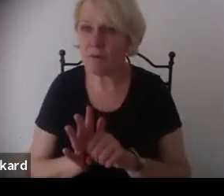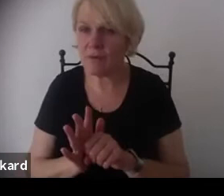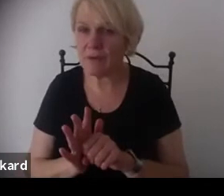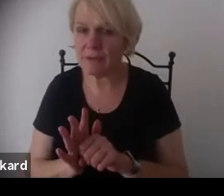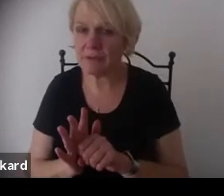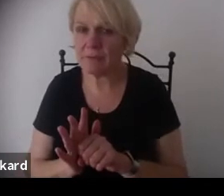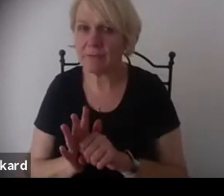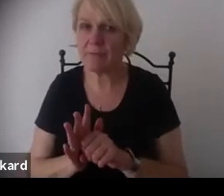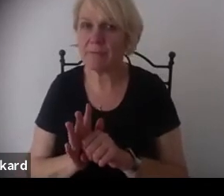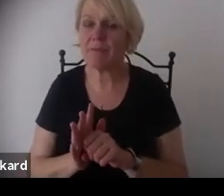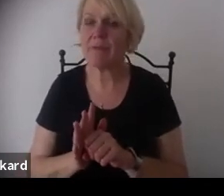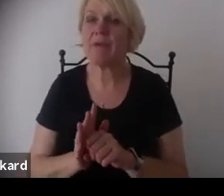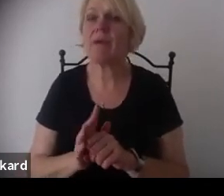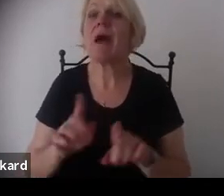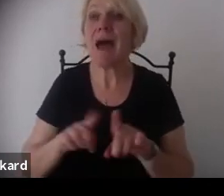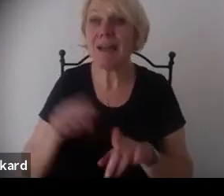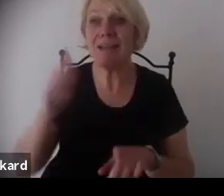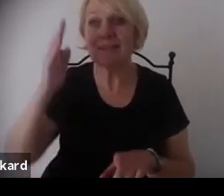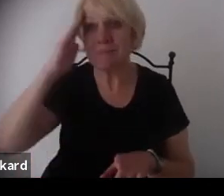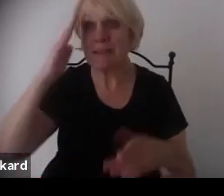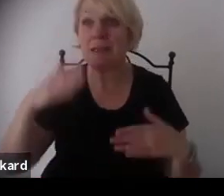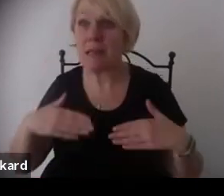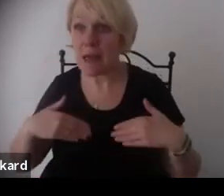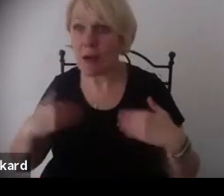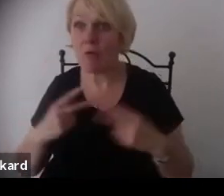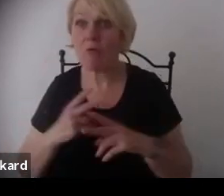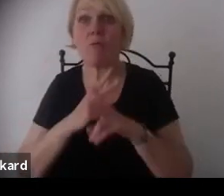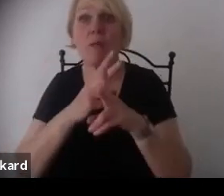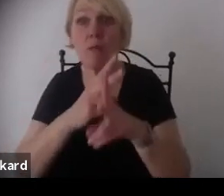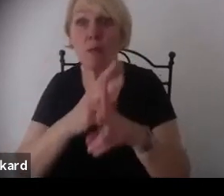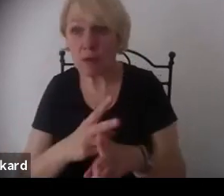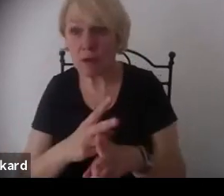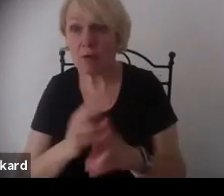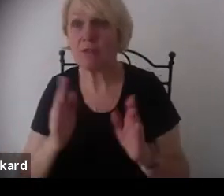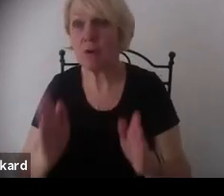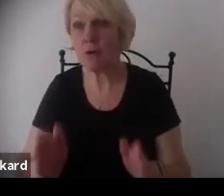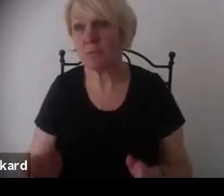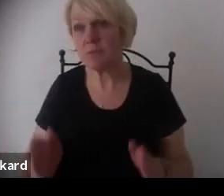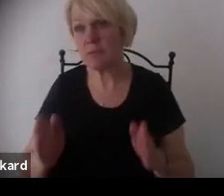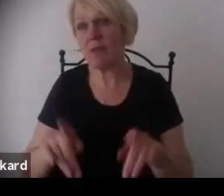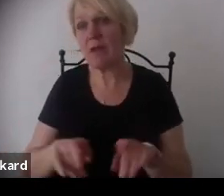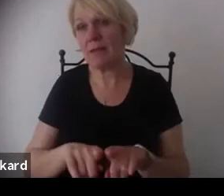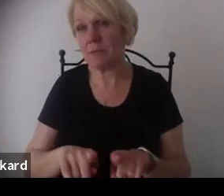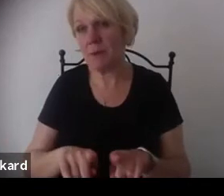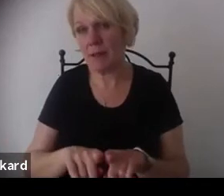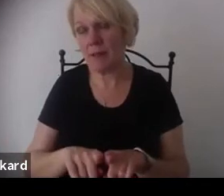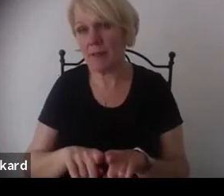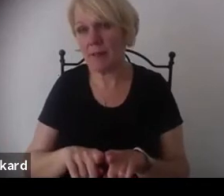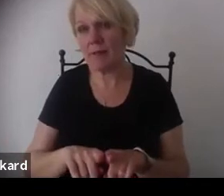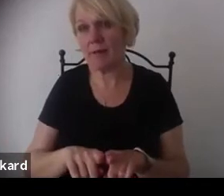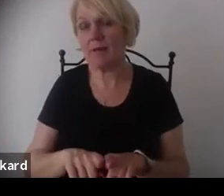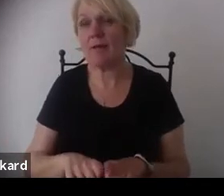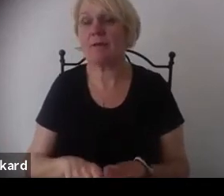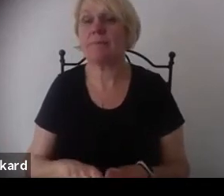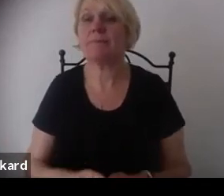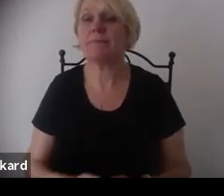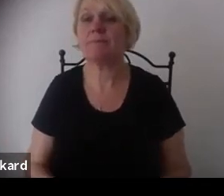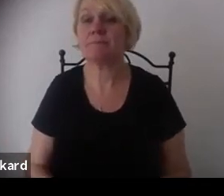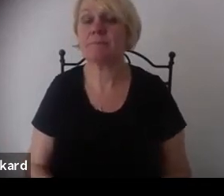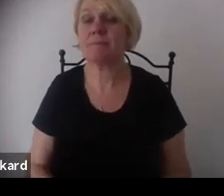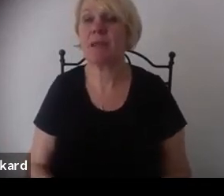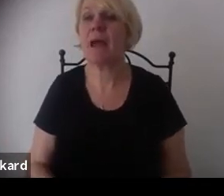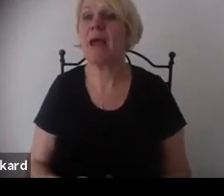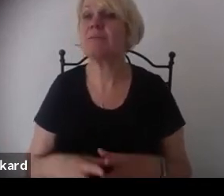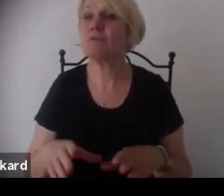have been kept well themselves while in hospital for mental health problems, but also to avoid transmission to others. And I think this